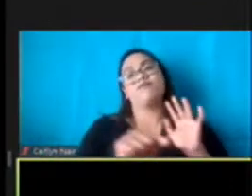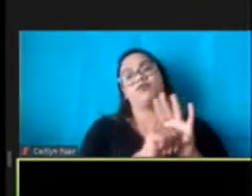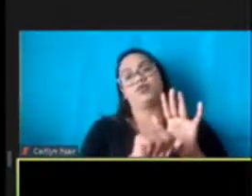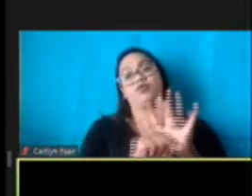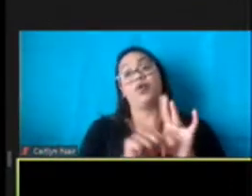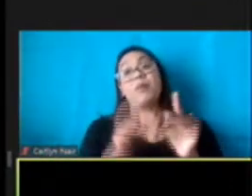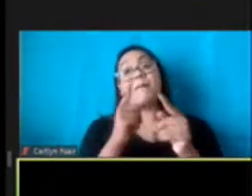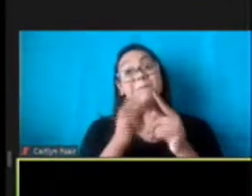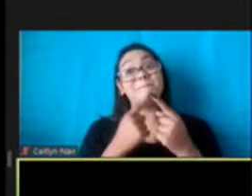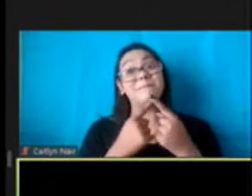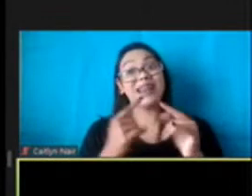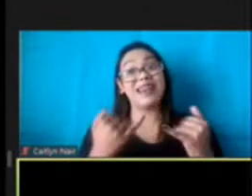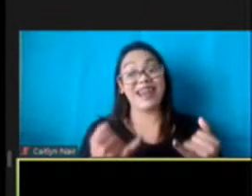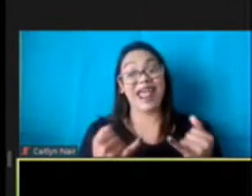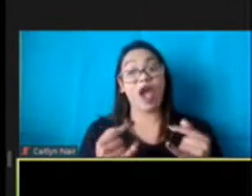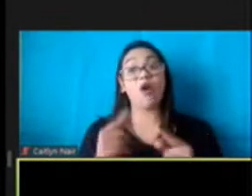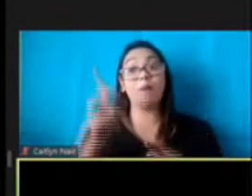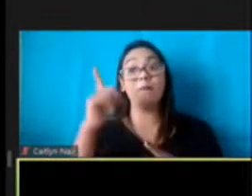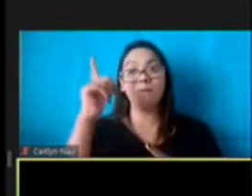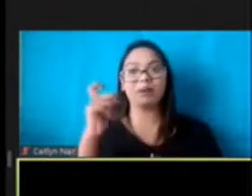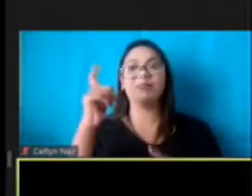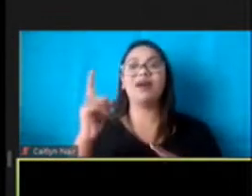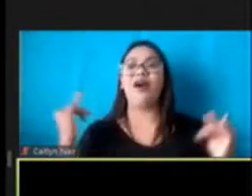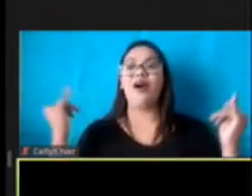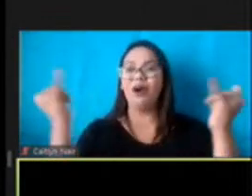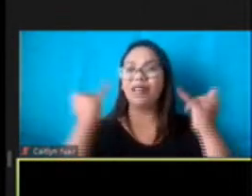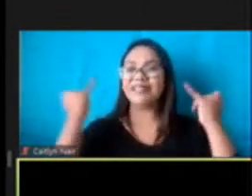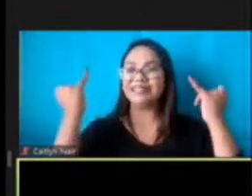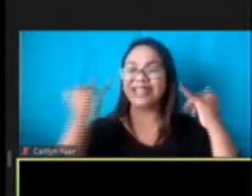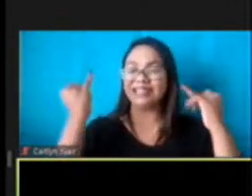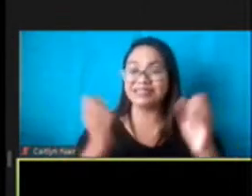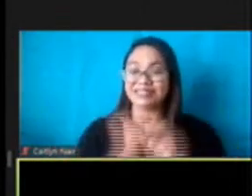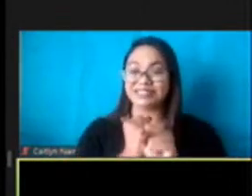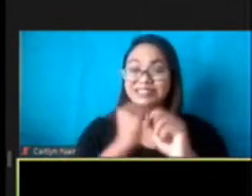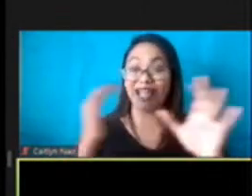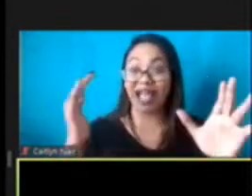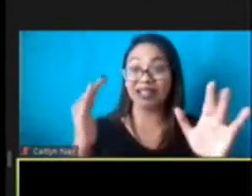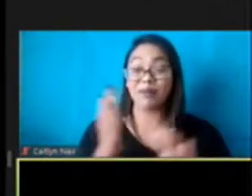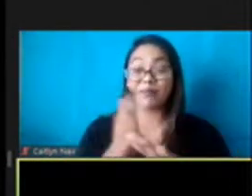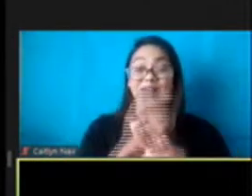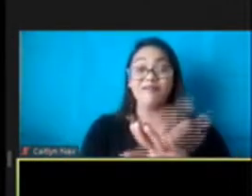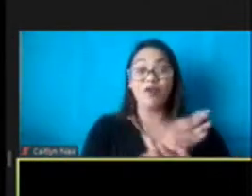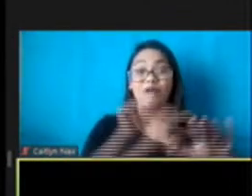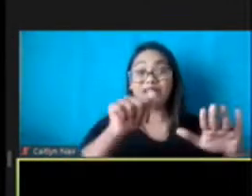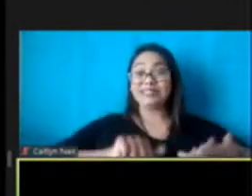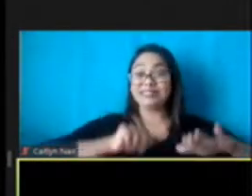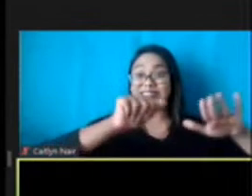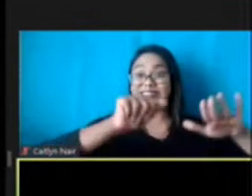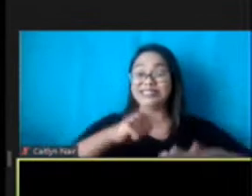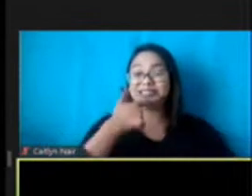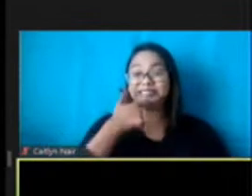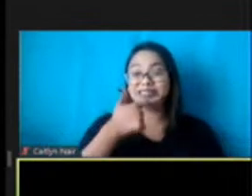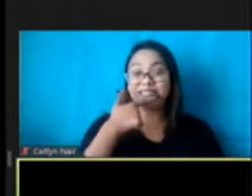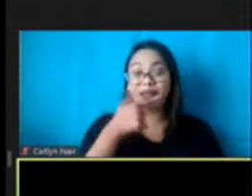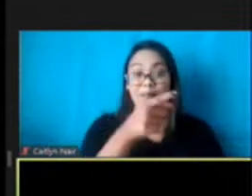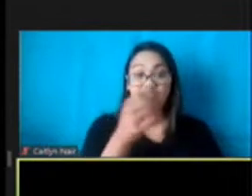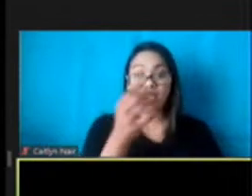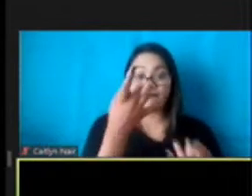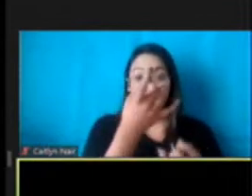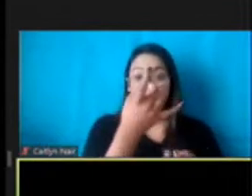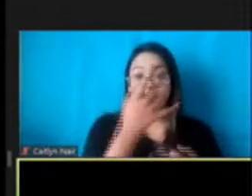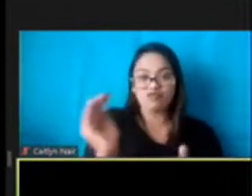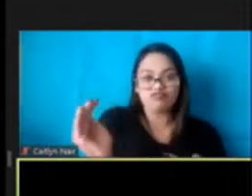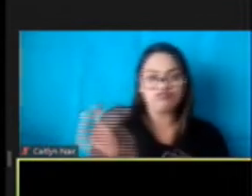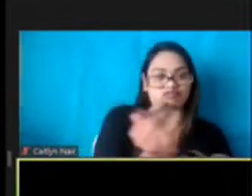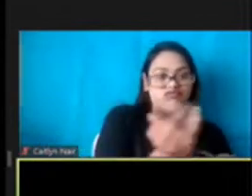I may call it that. This is just before the 16th of December. So we're worried about that. What is going to happen between